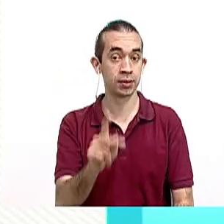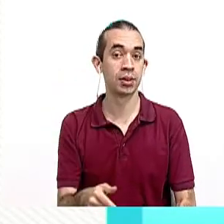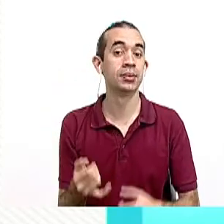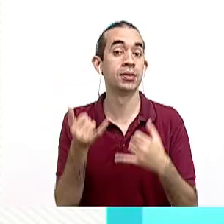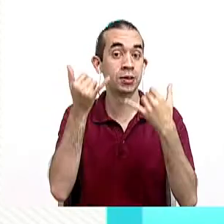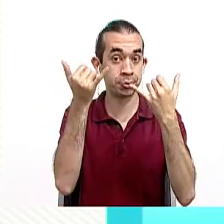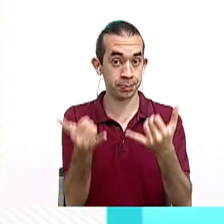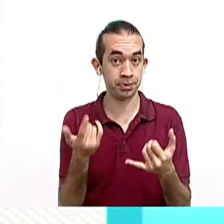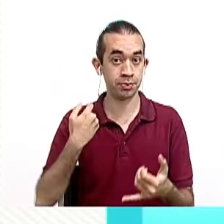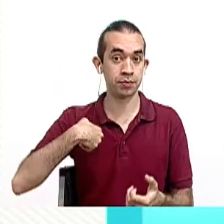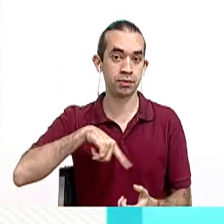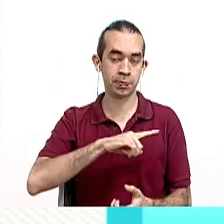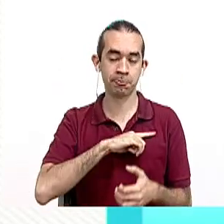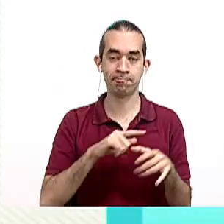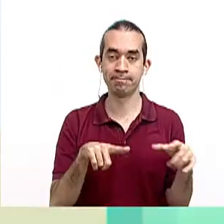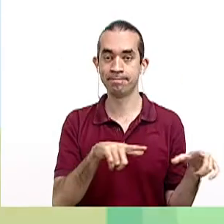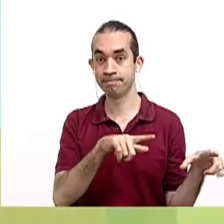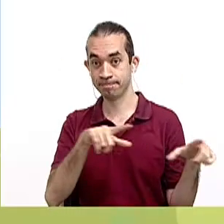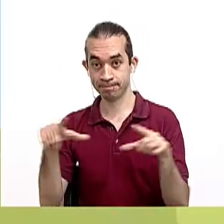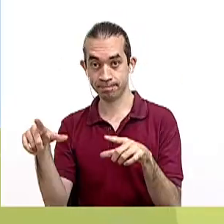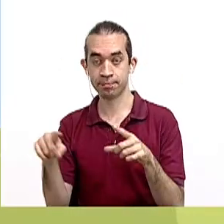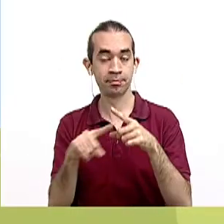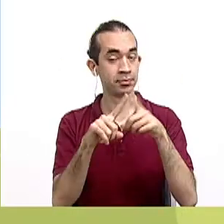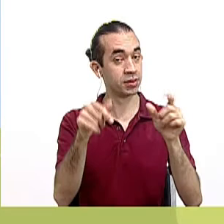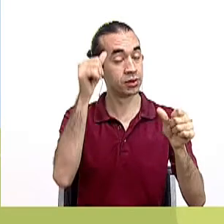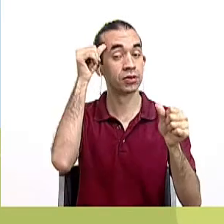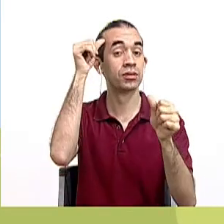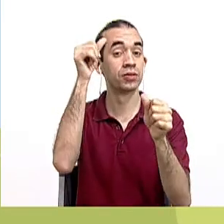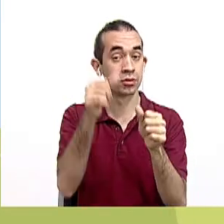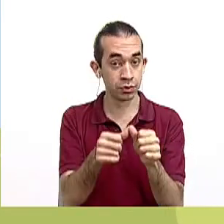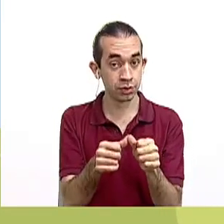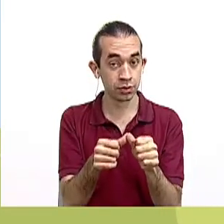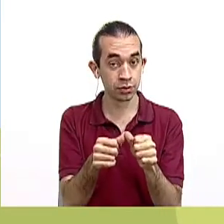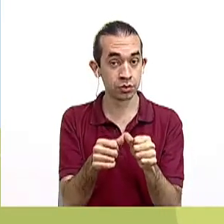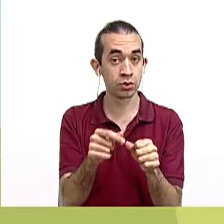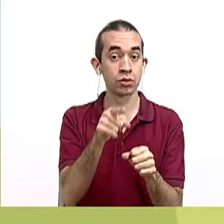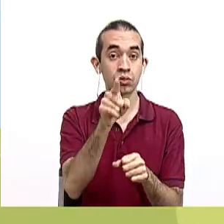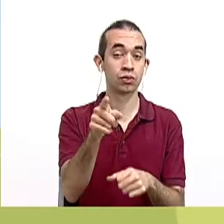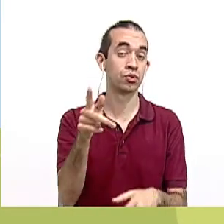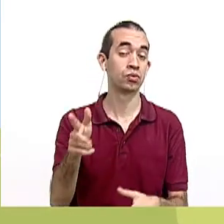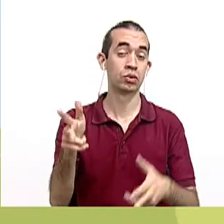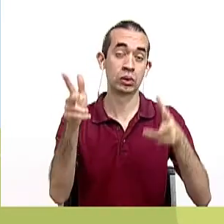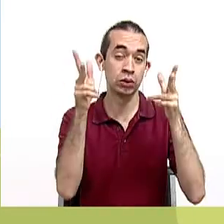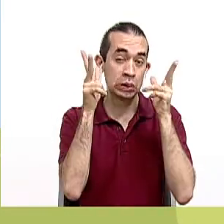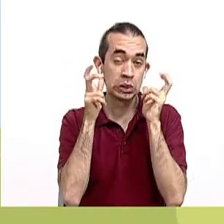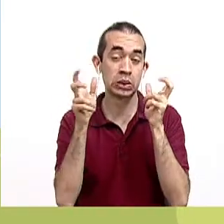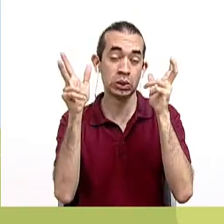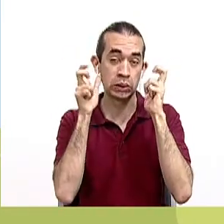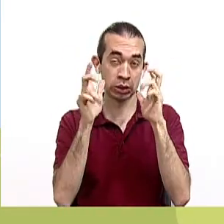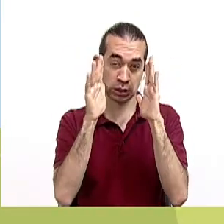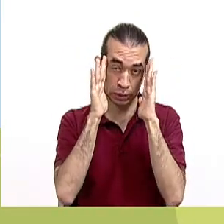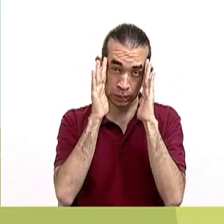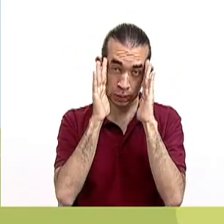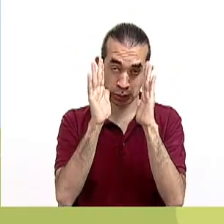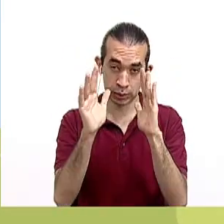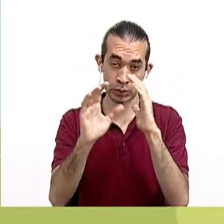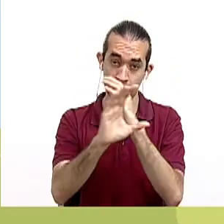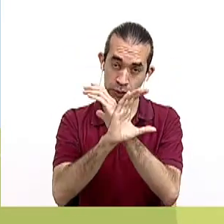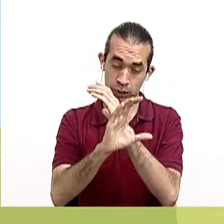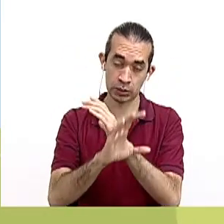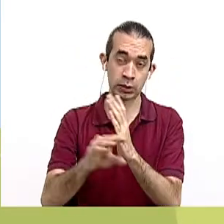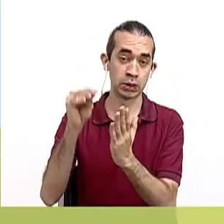now we are ready, but remember to listen carefully and take